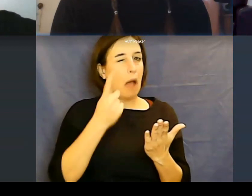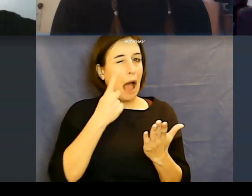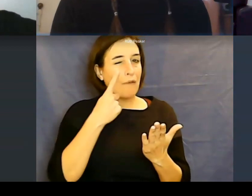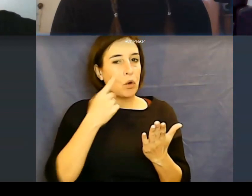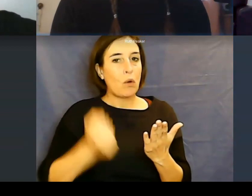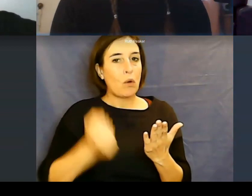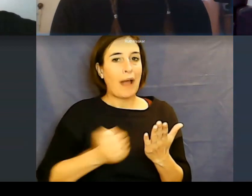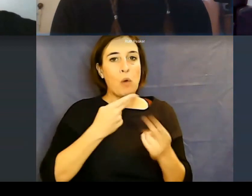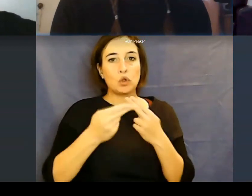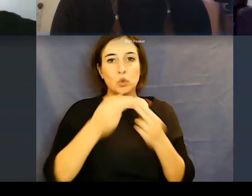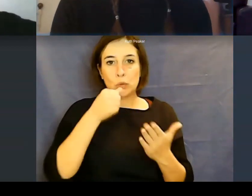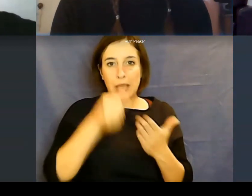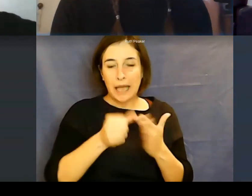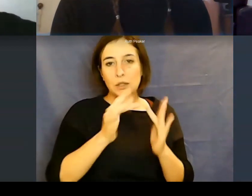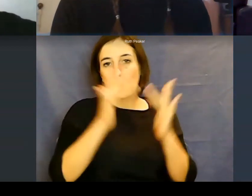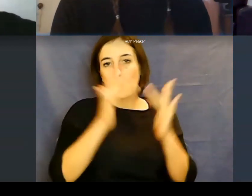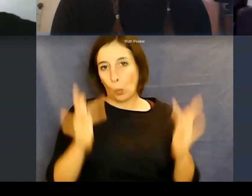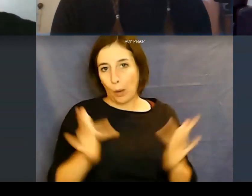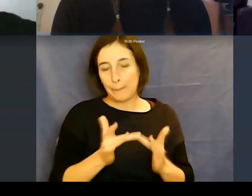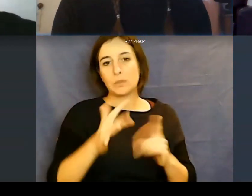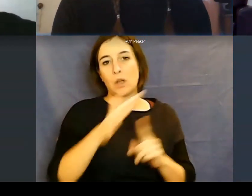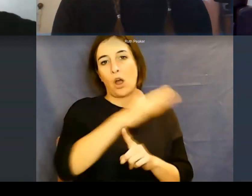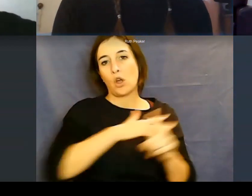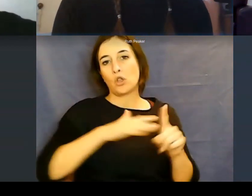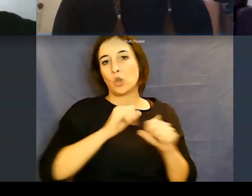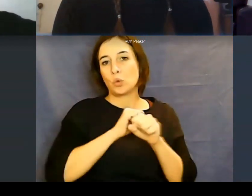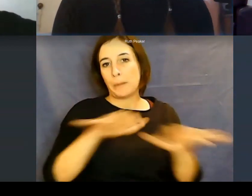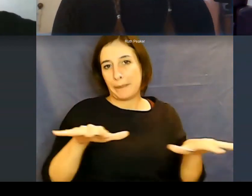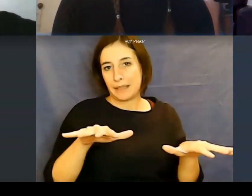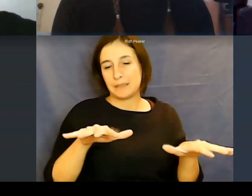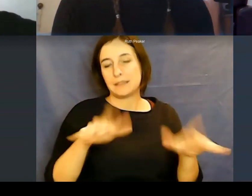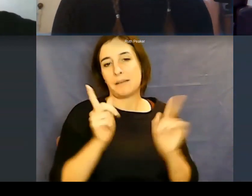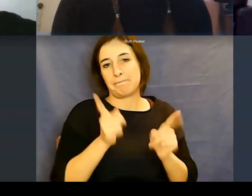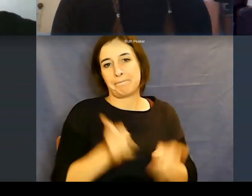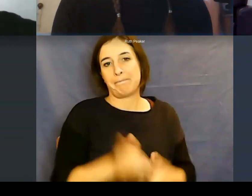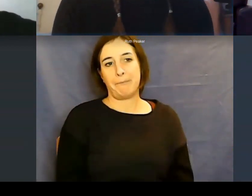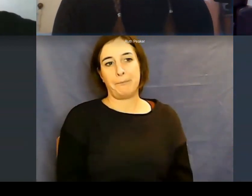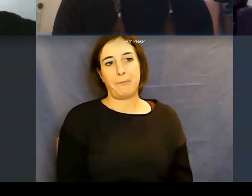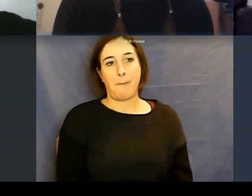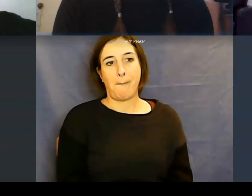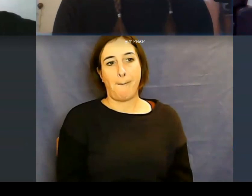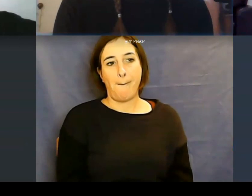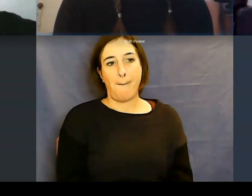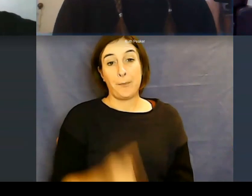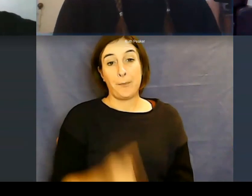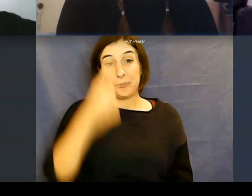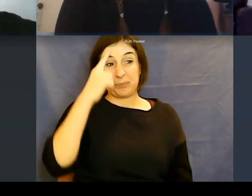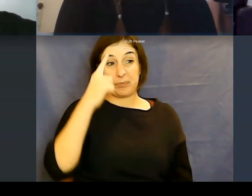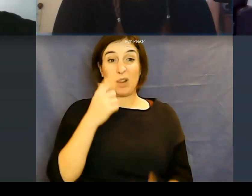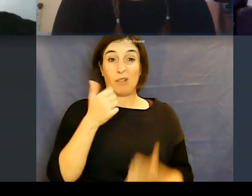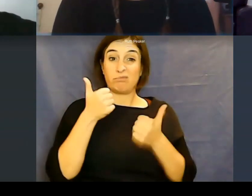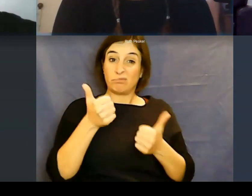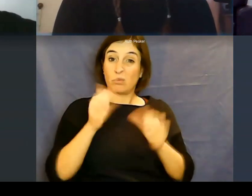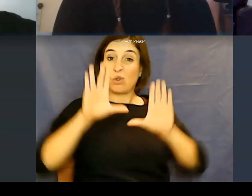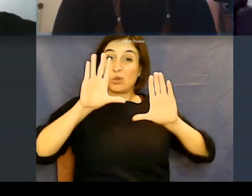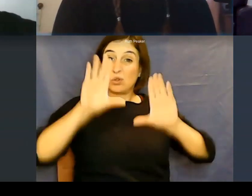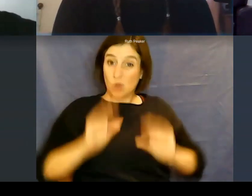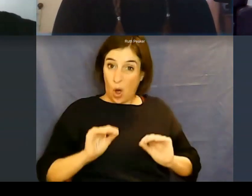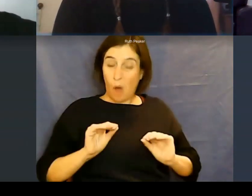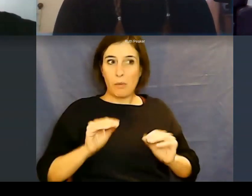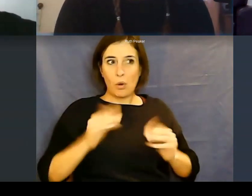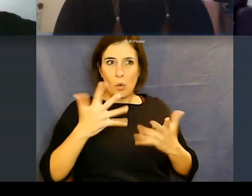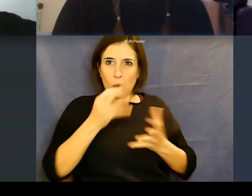social media for any information on that. I think that there's no better place to stop than there. There's some pretty inspiring